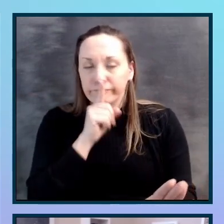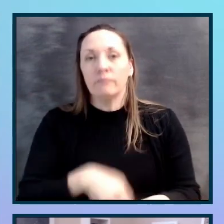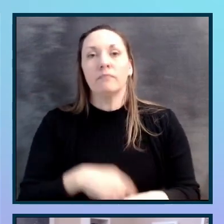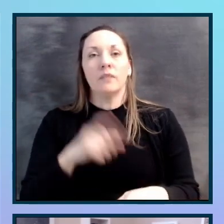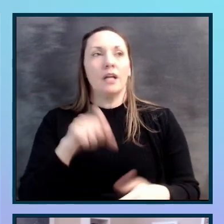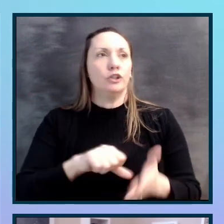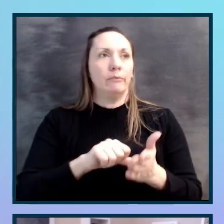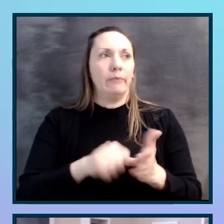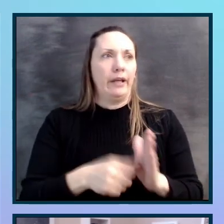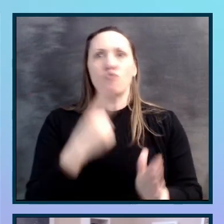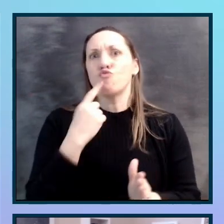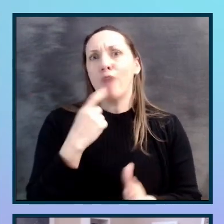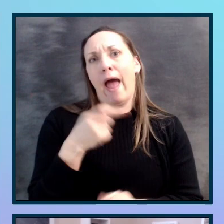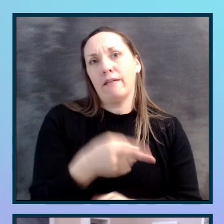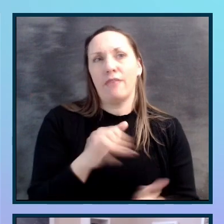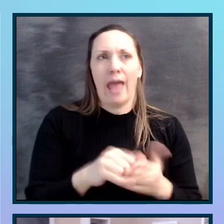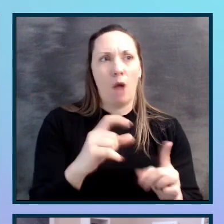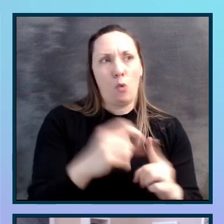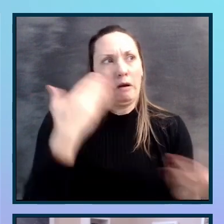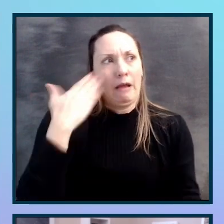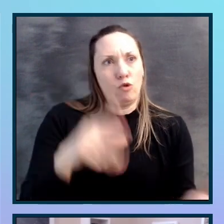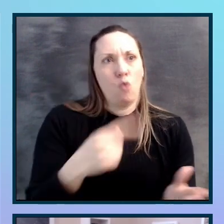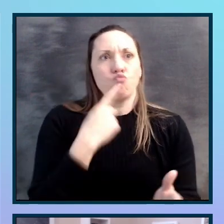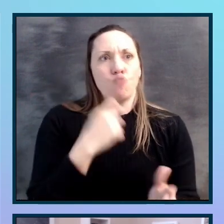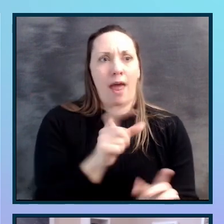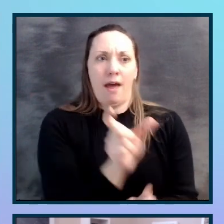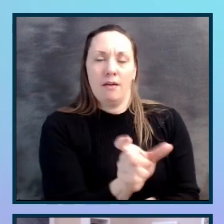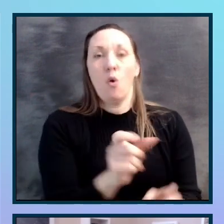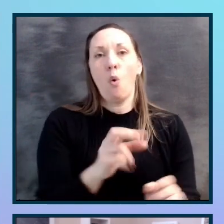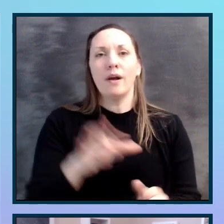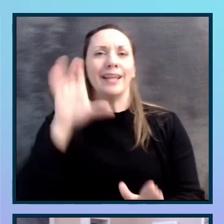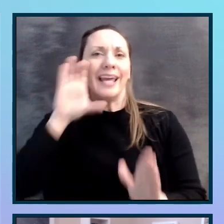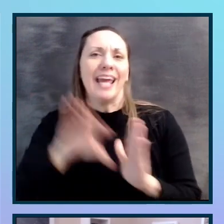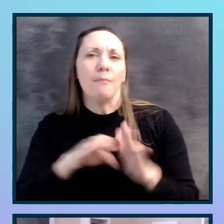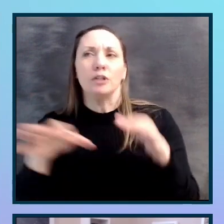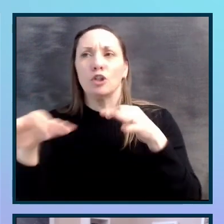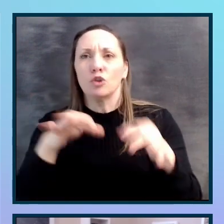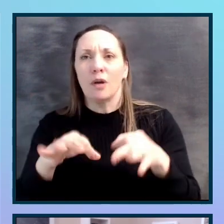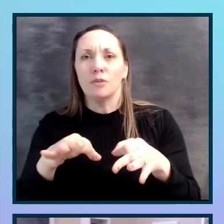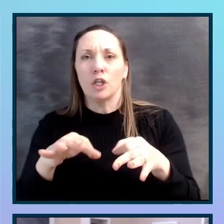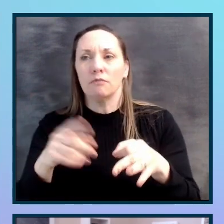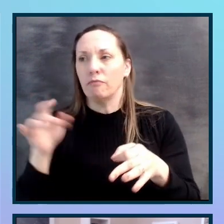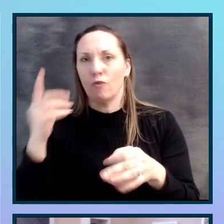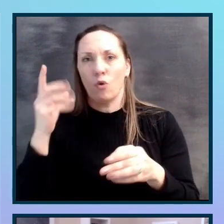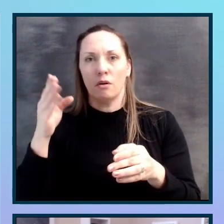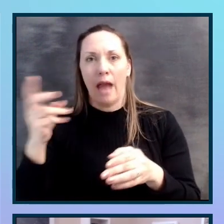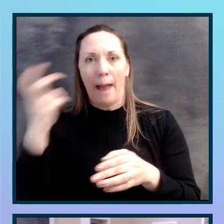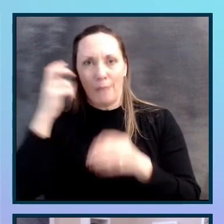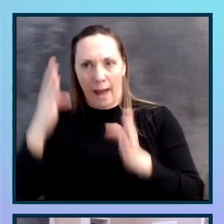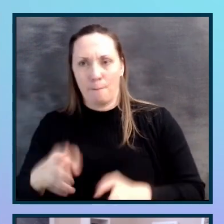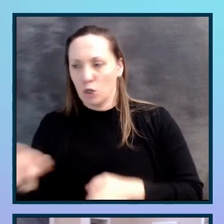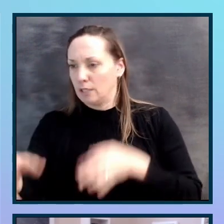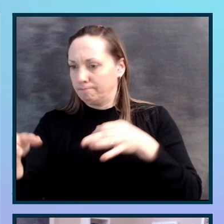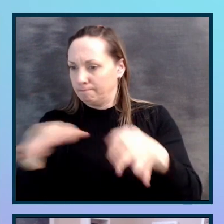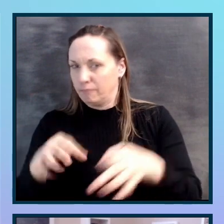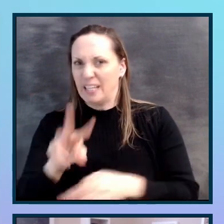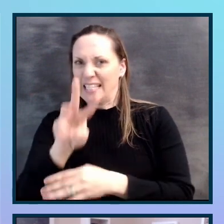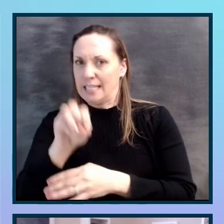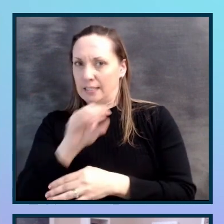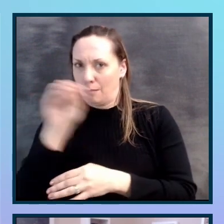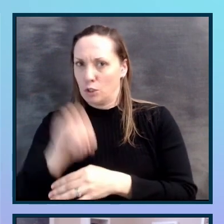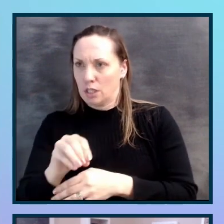highlighted in red. And maybe the image description that is being offered to somebody who is blind that is, only